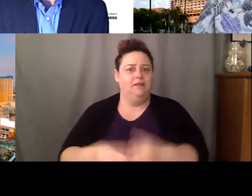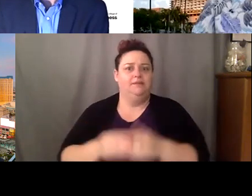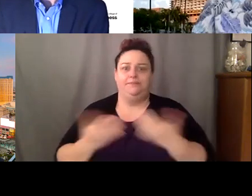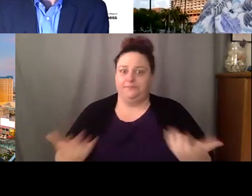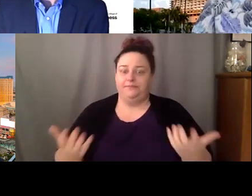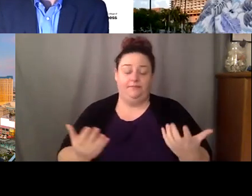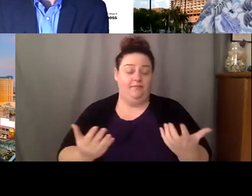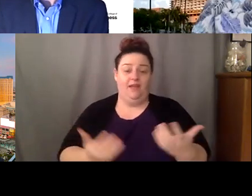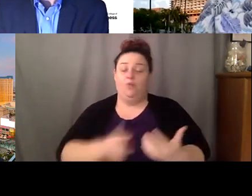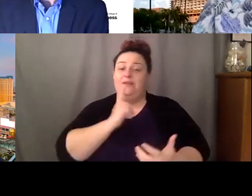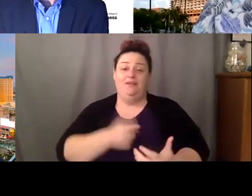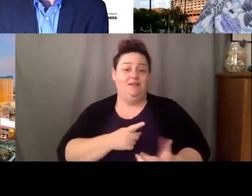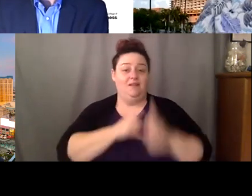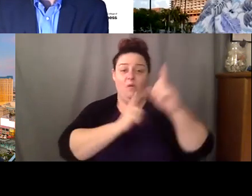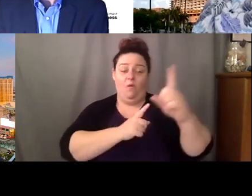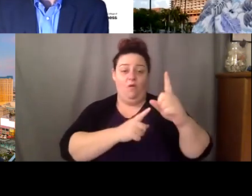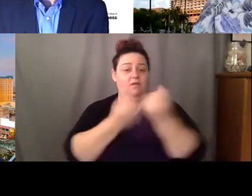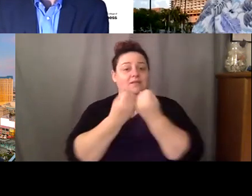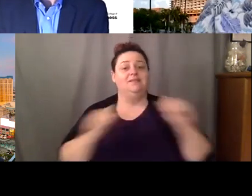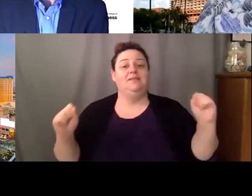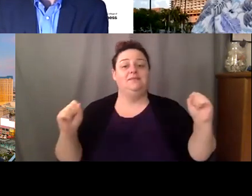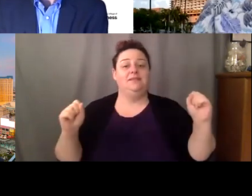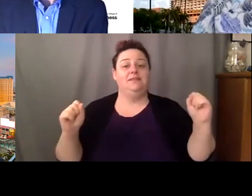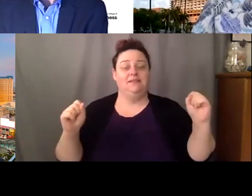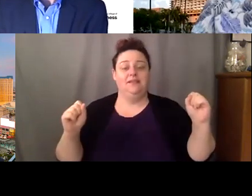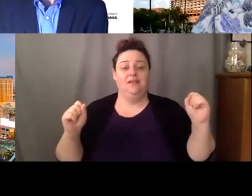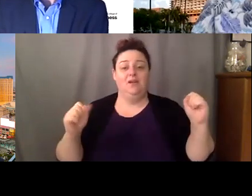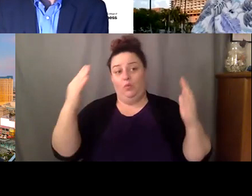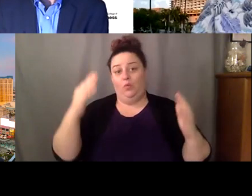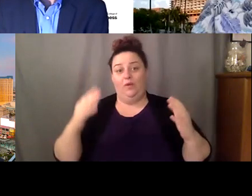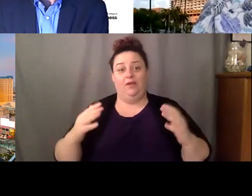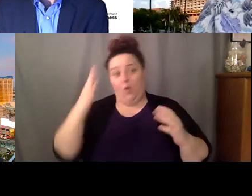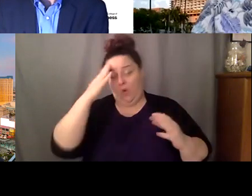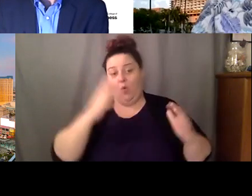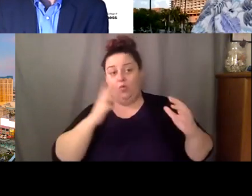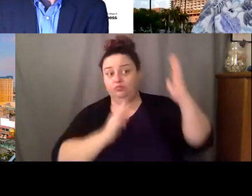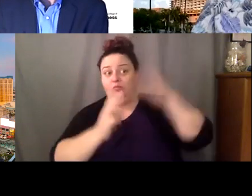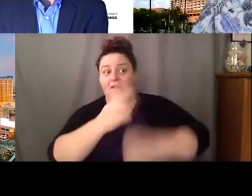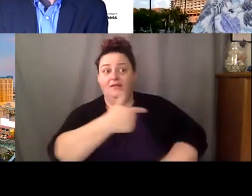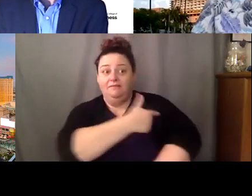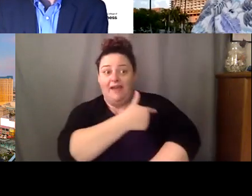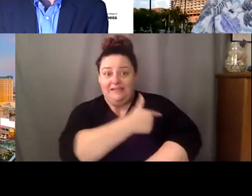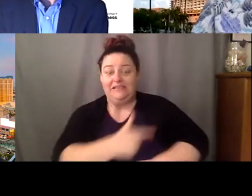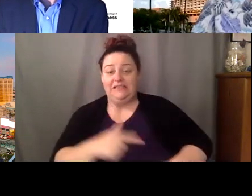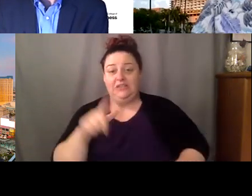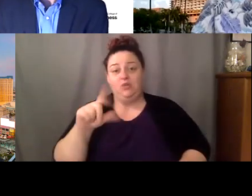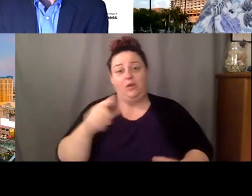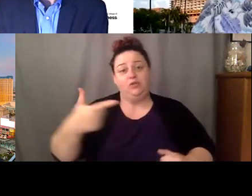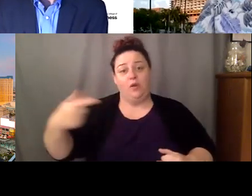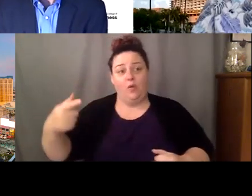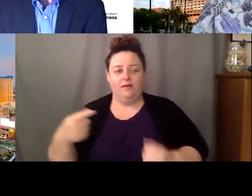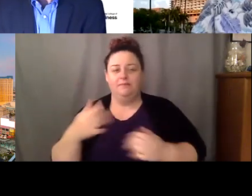the heart of it is our health and safety plan. And we know with the vaccine coming and the business outlooks for the second half of 2021, things are getting